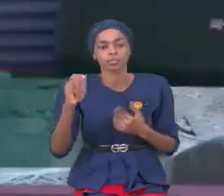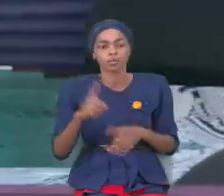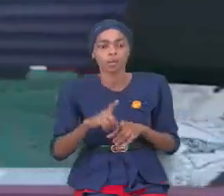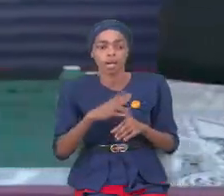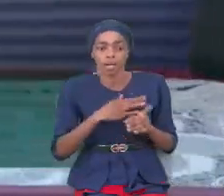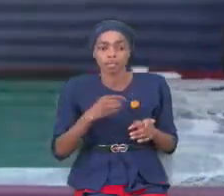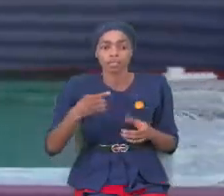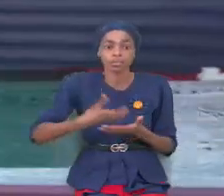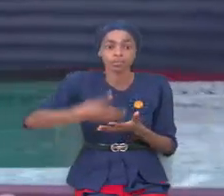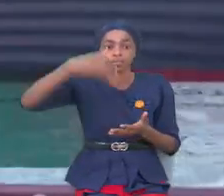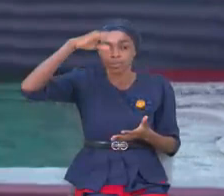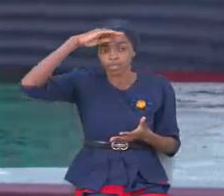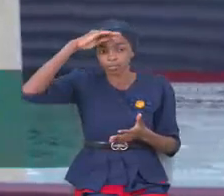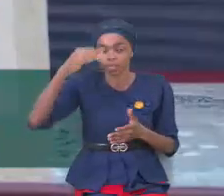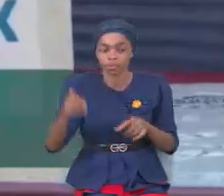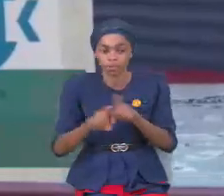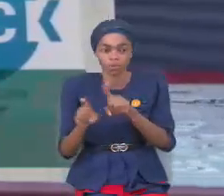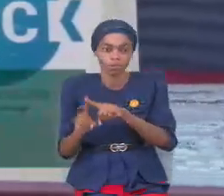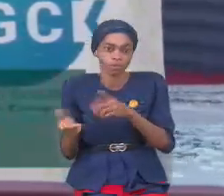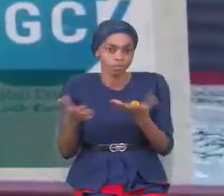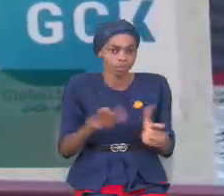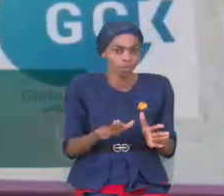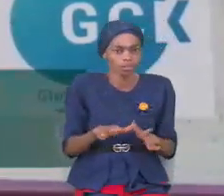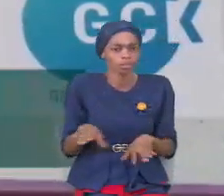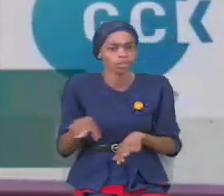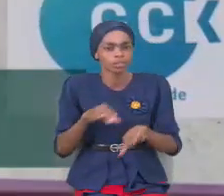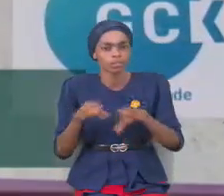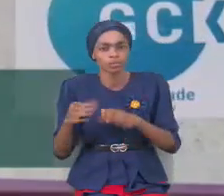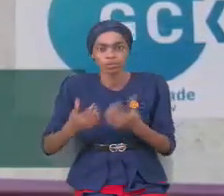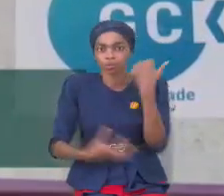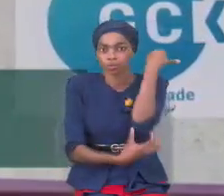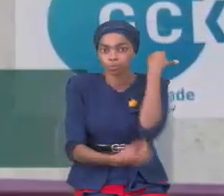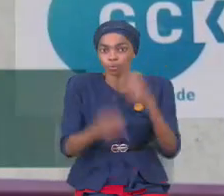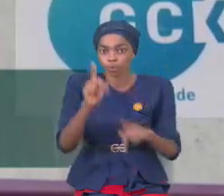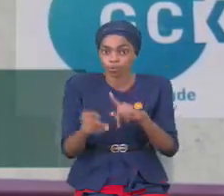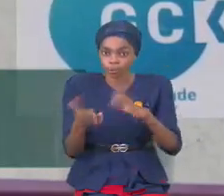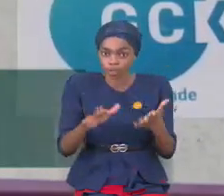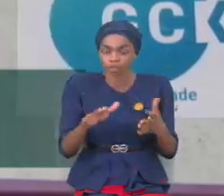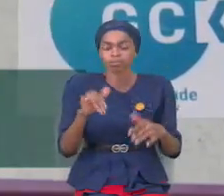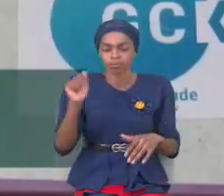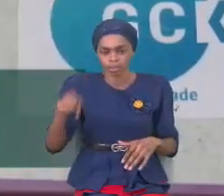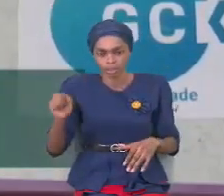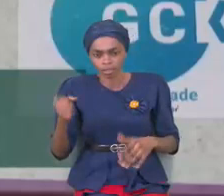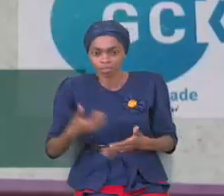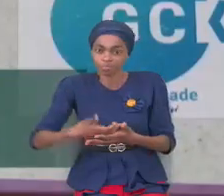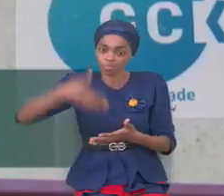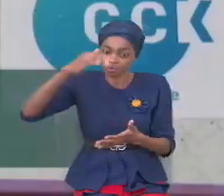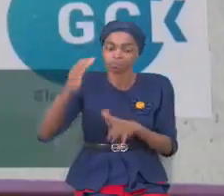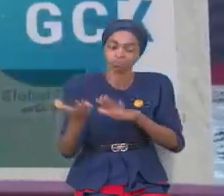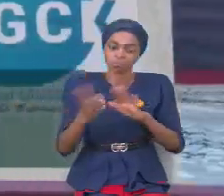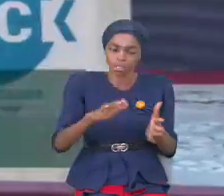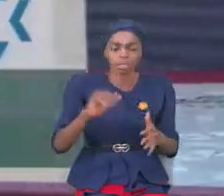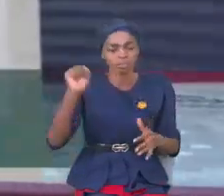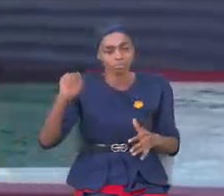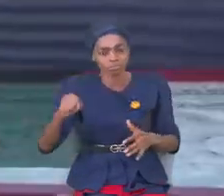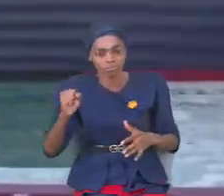people, do they die? Yes, they do. The rich, the popular, the powerful, do they die? Yes, they do. And